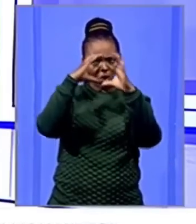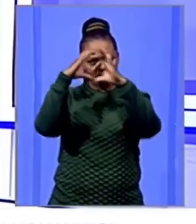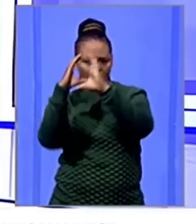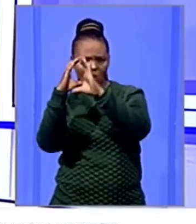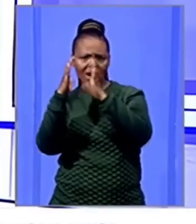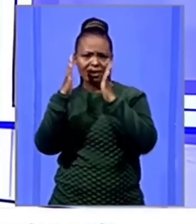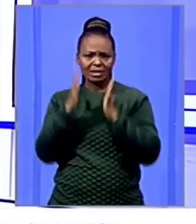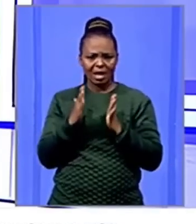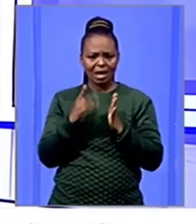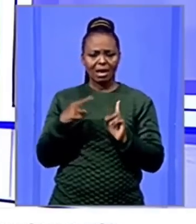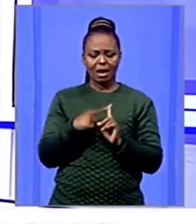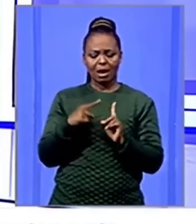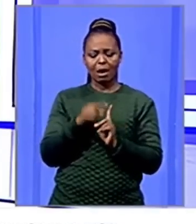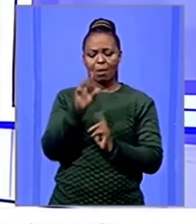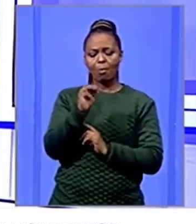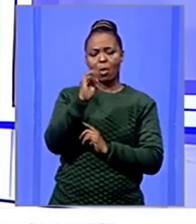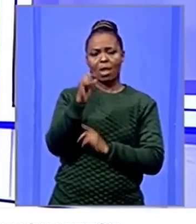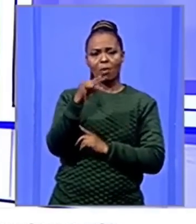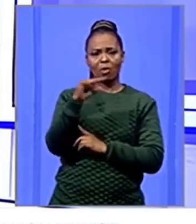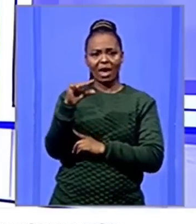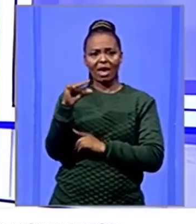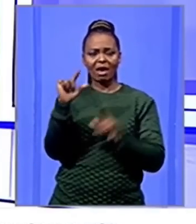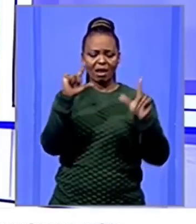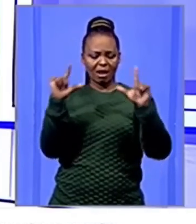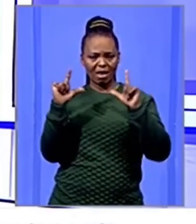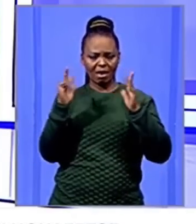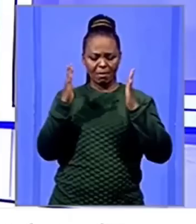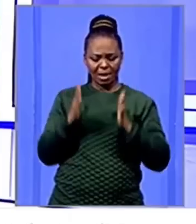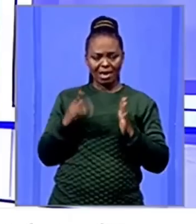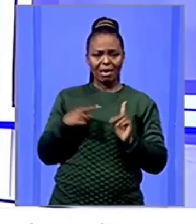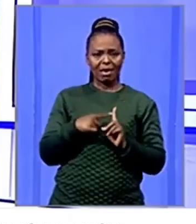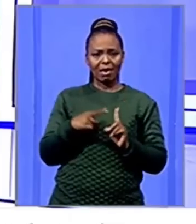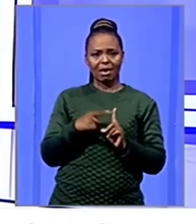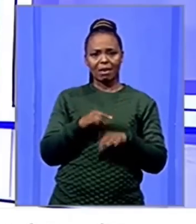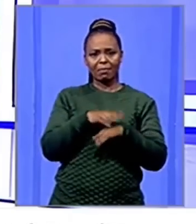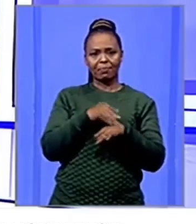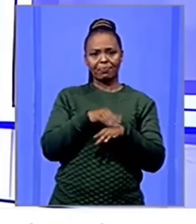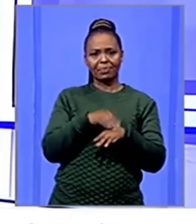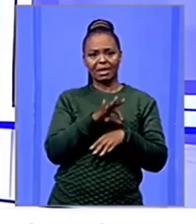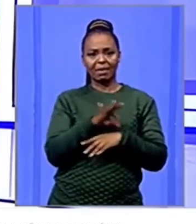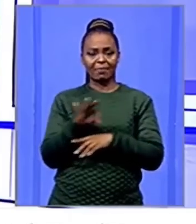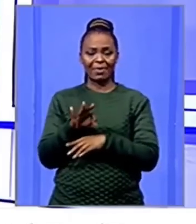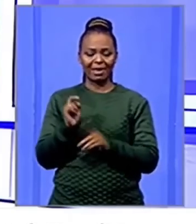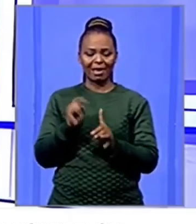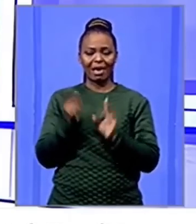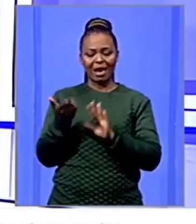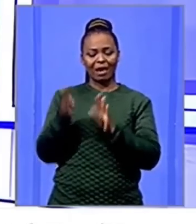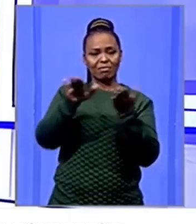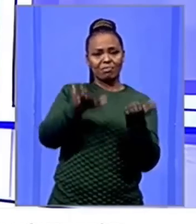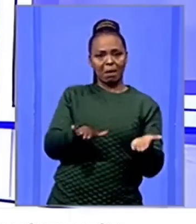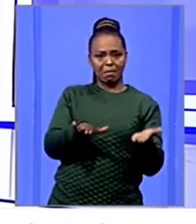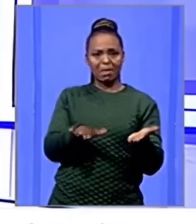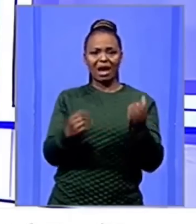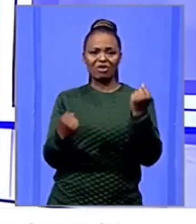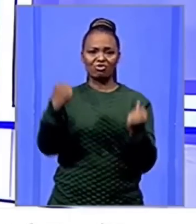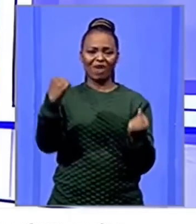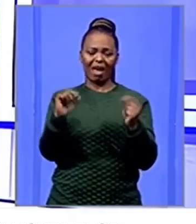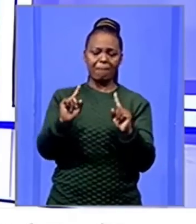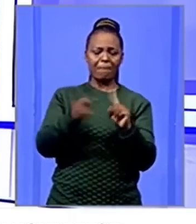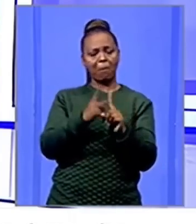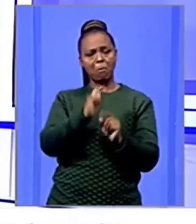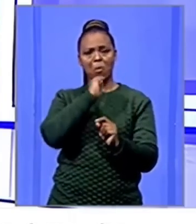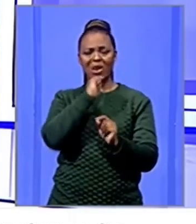SABC Moleboheng Gayane wa dingwaga di le 33. O tlhokafetse mo kotsing ya sejanaga mo